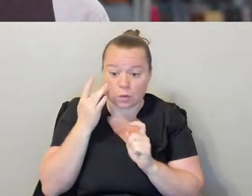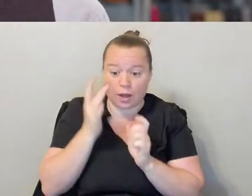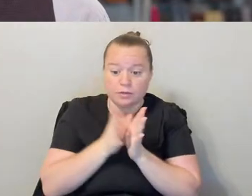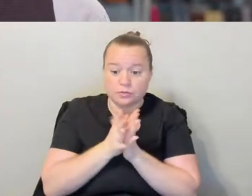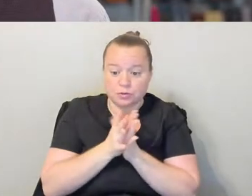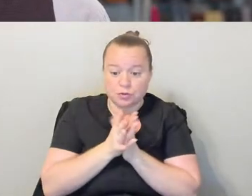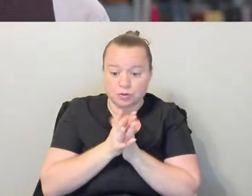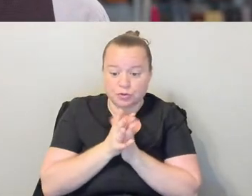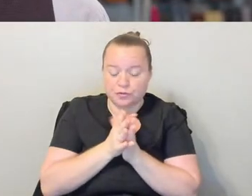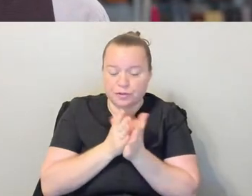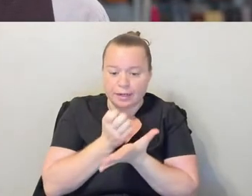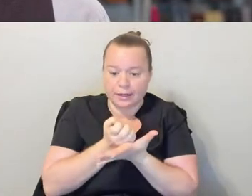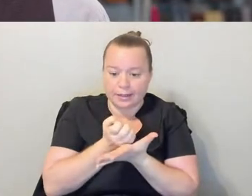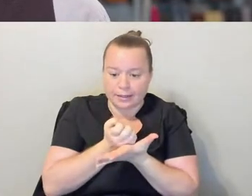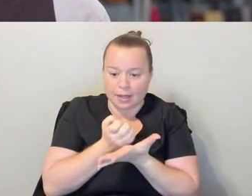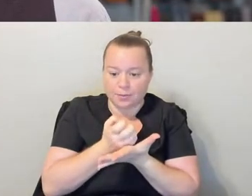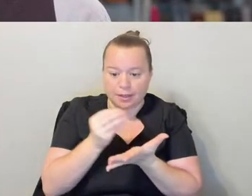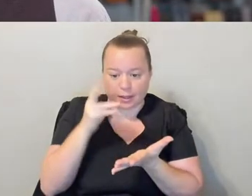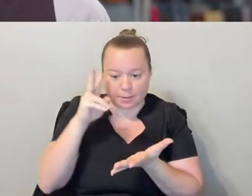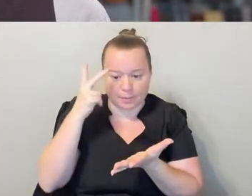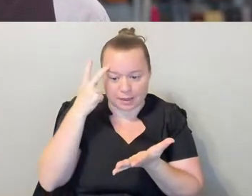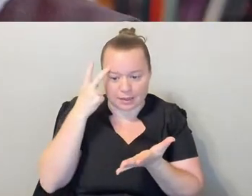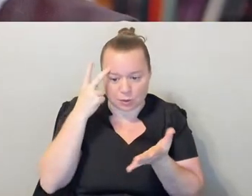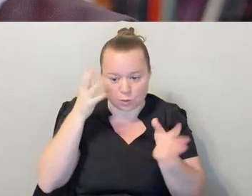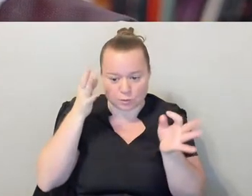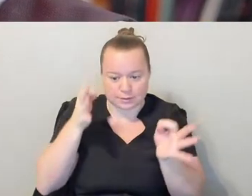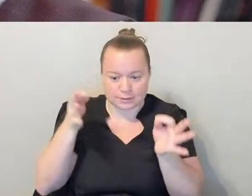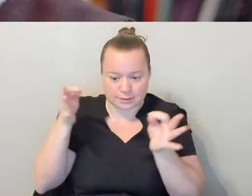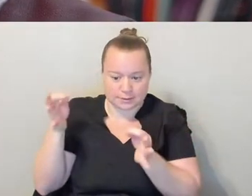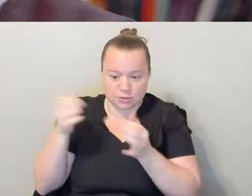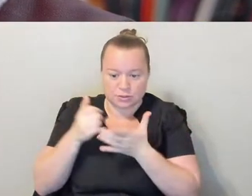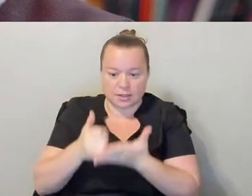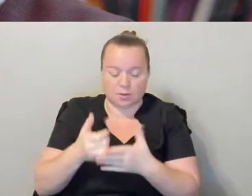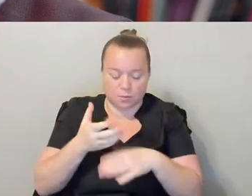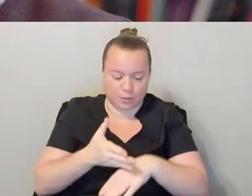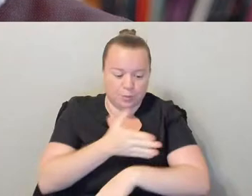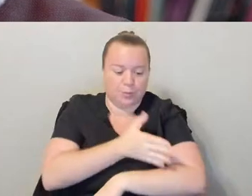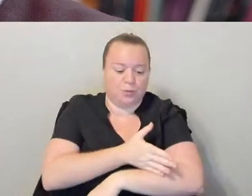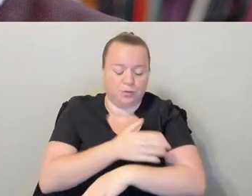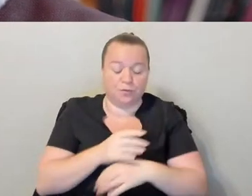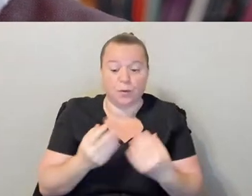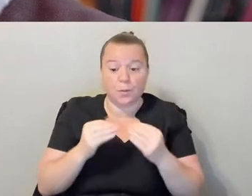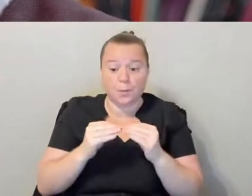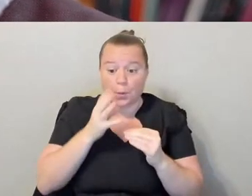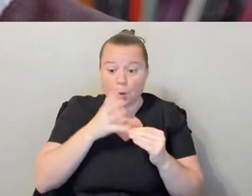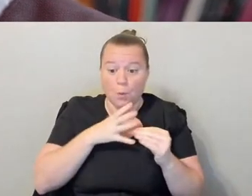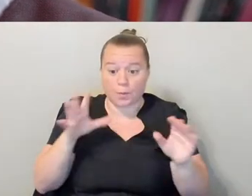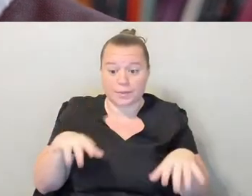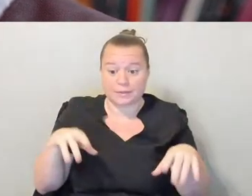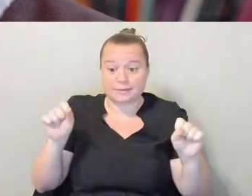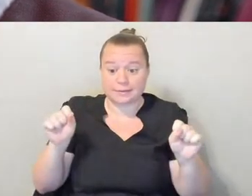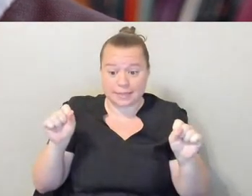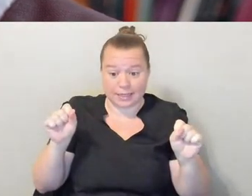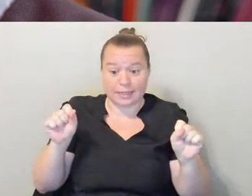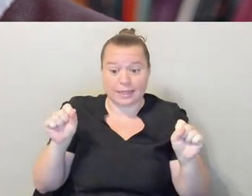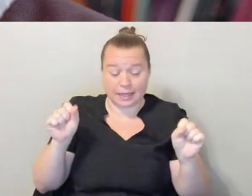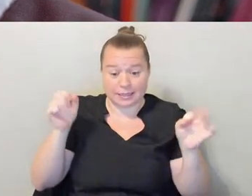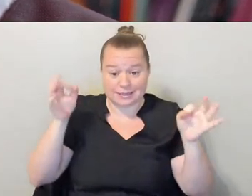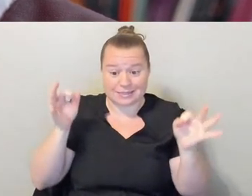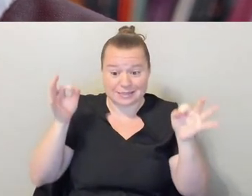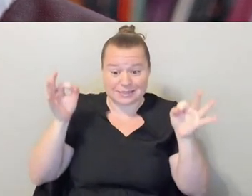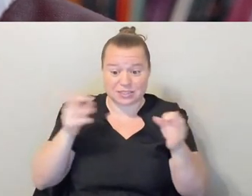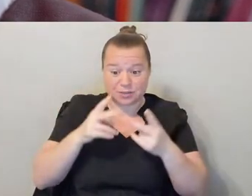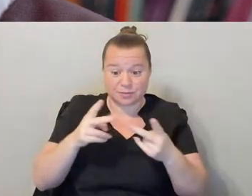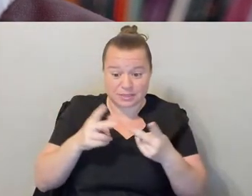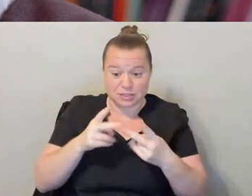in economic and political decision making. This is because more women are taking up decision-making positions on company